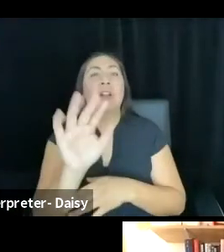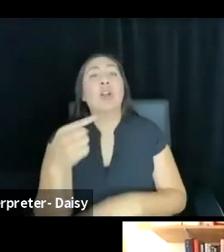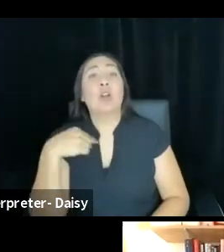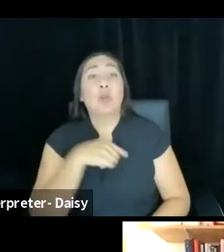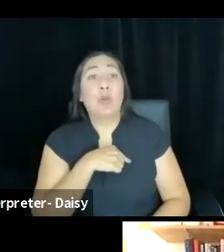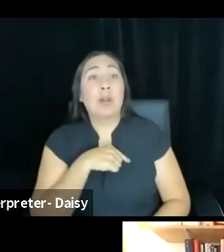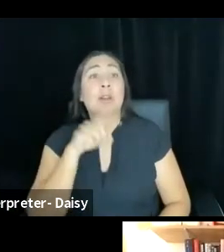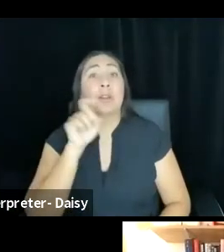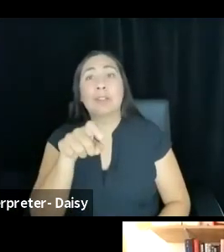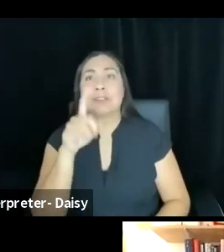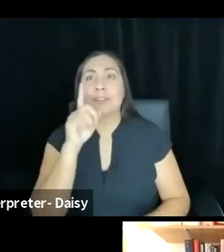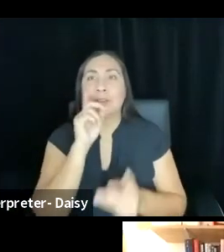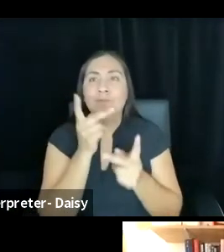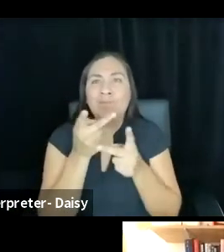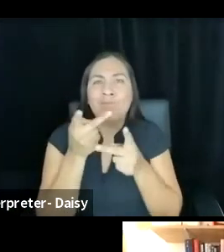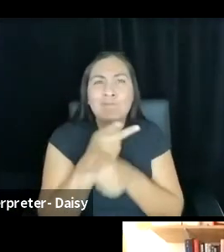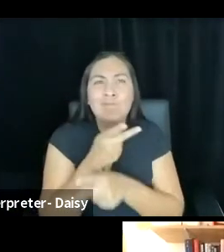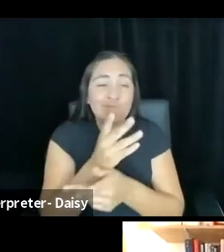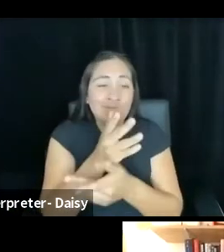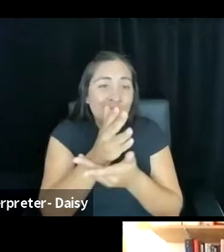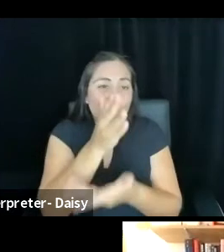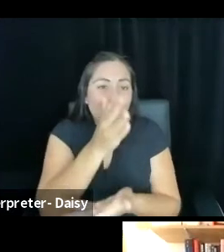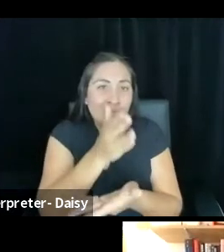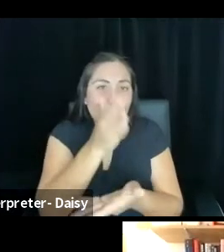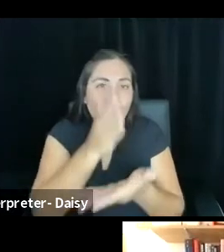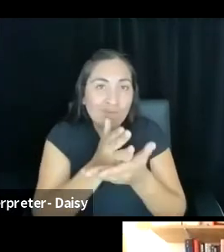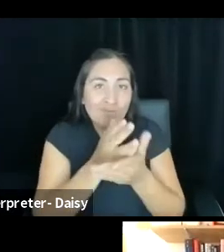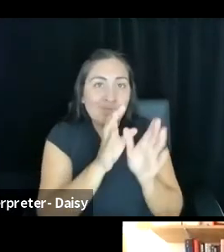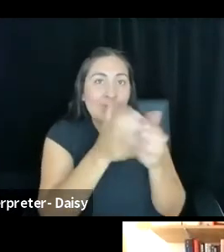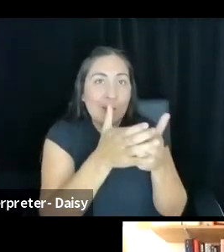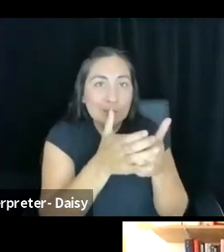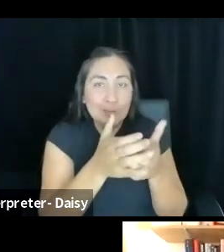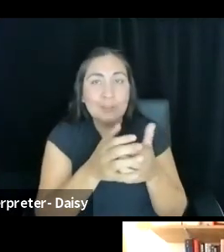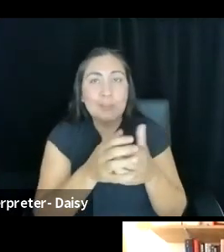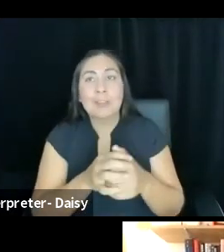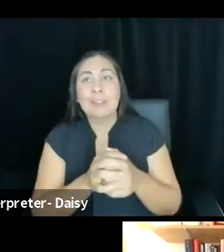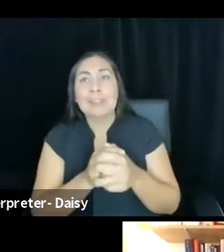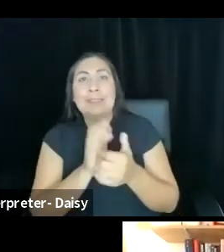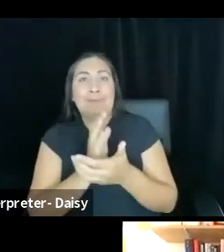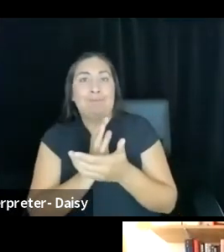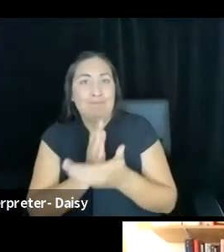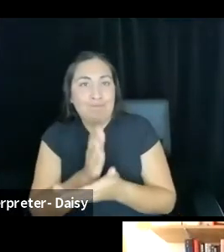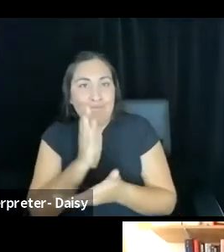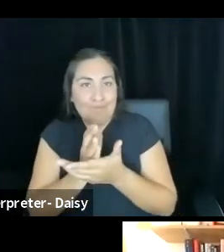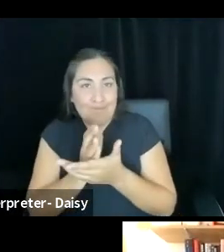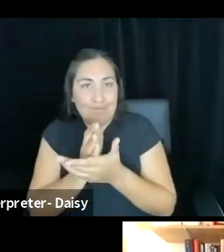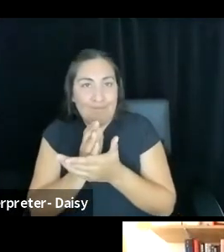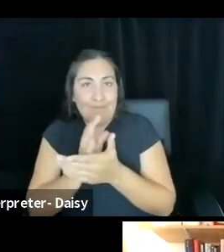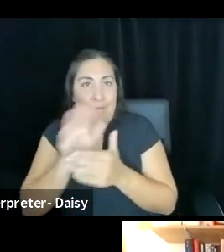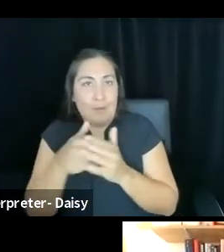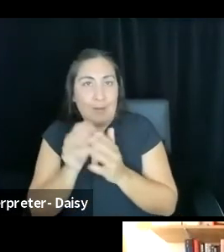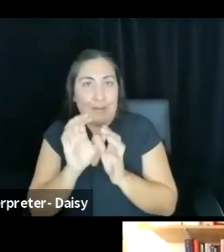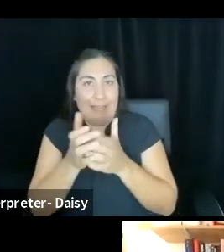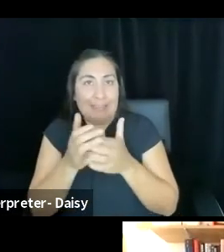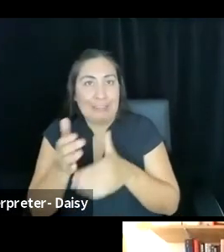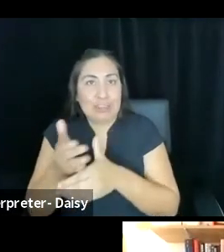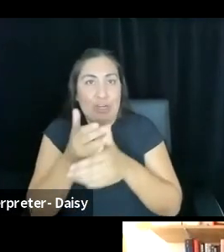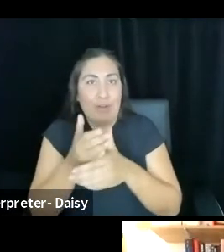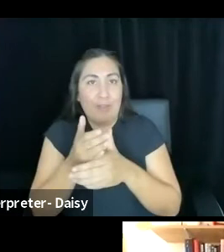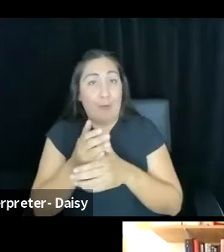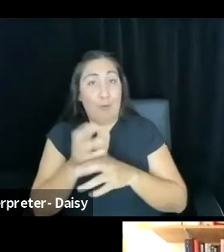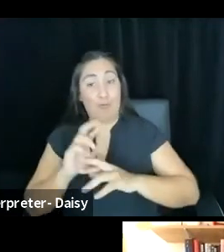classes. We had to cease our class sharings that were all just about to happen. We've had to